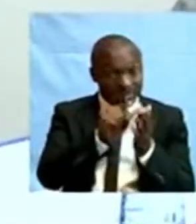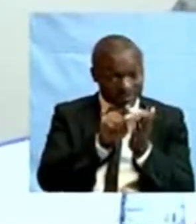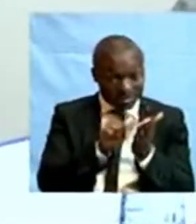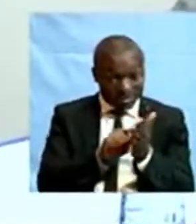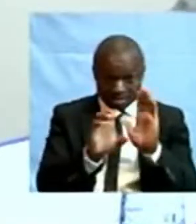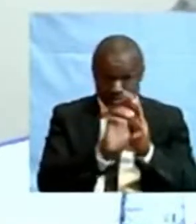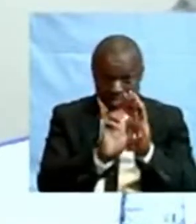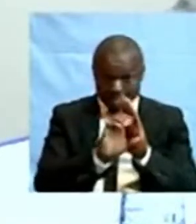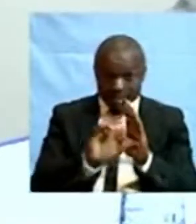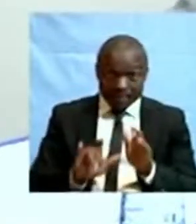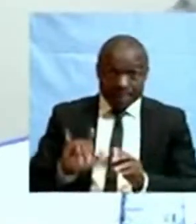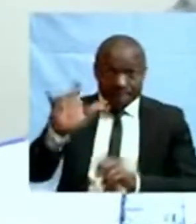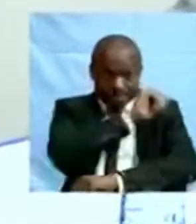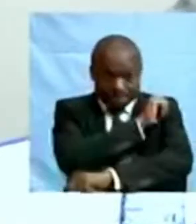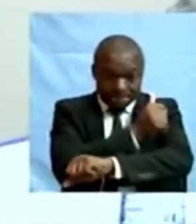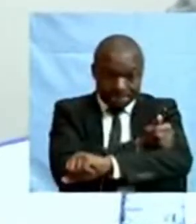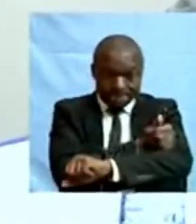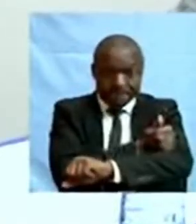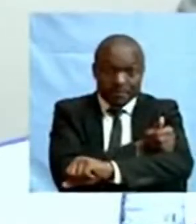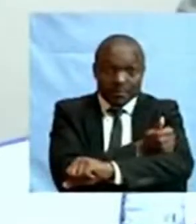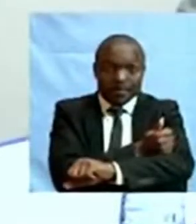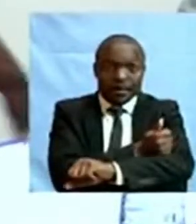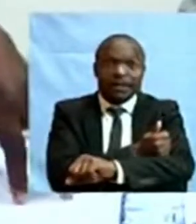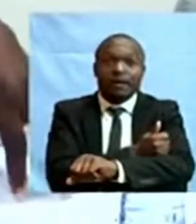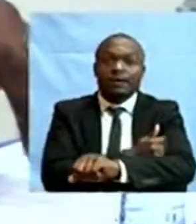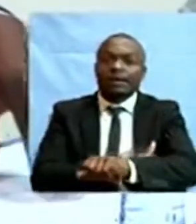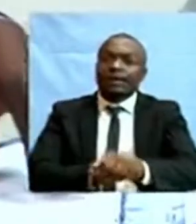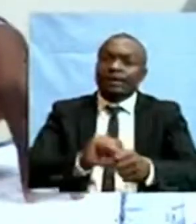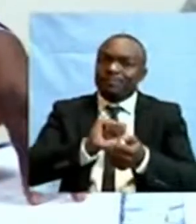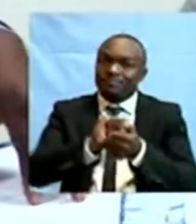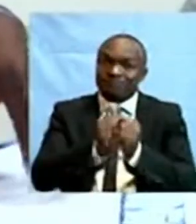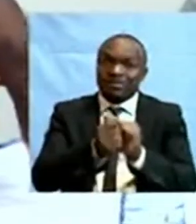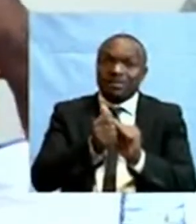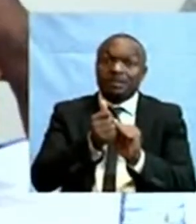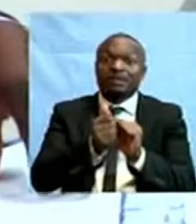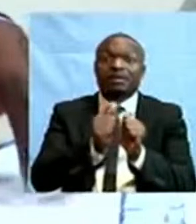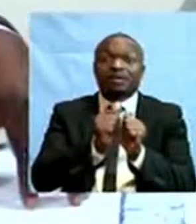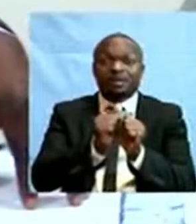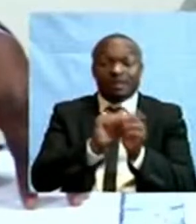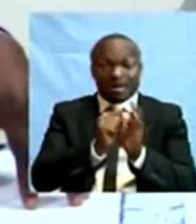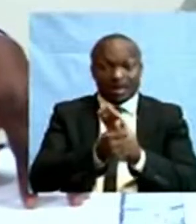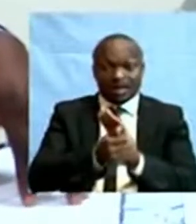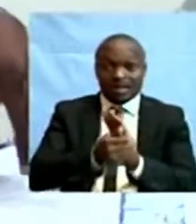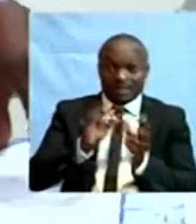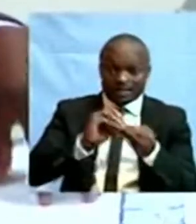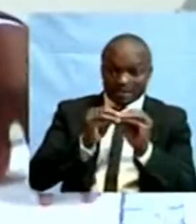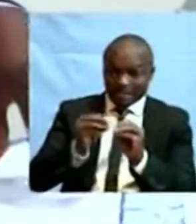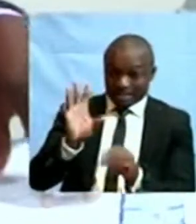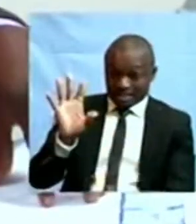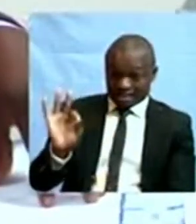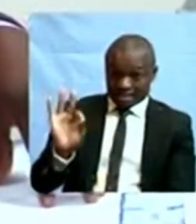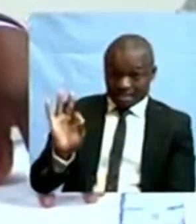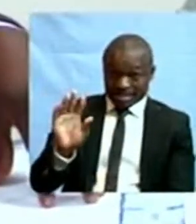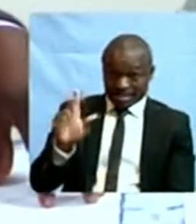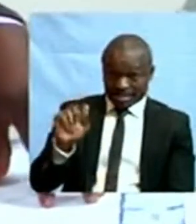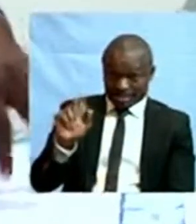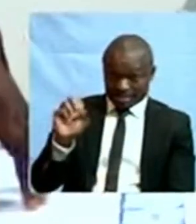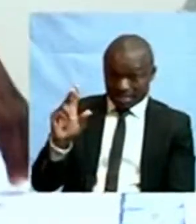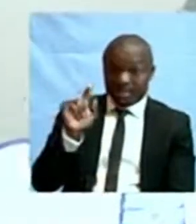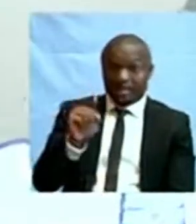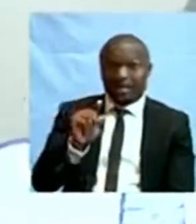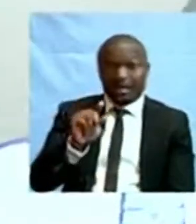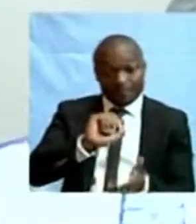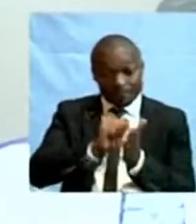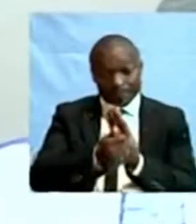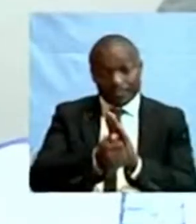Aviation Authority Amendment Bill number 9, it reinforces the Principal Act of 2012, and that was the act that